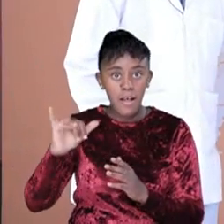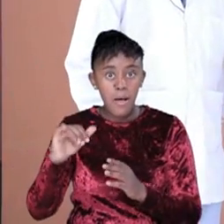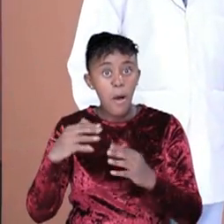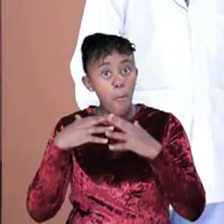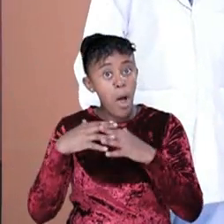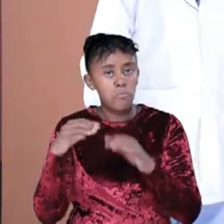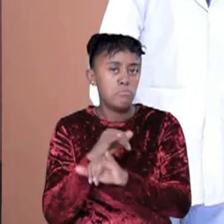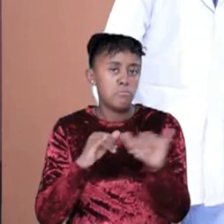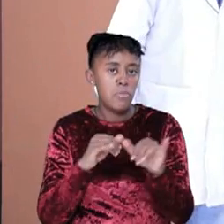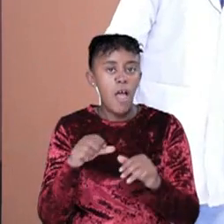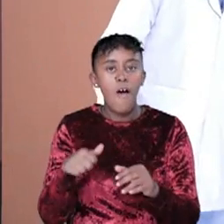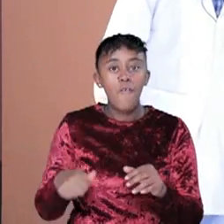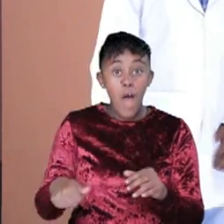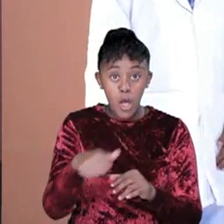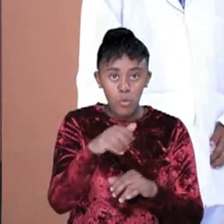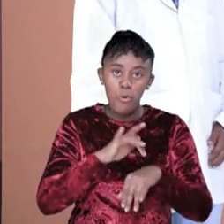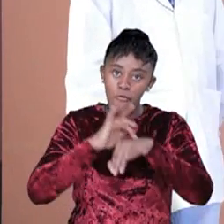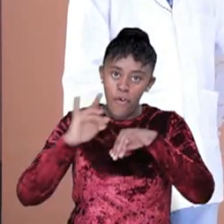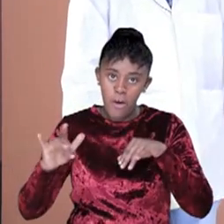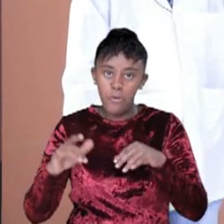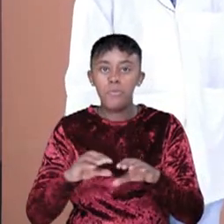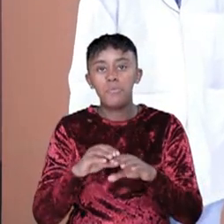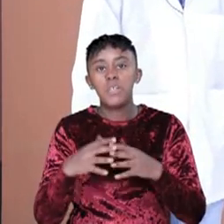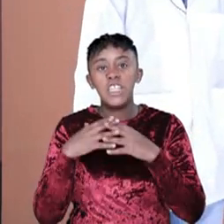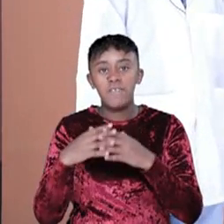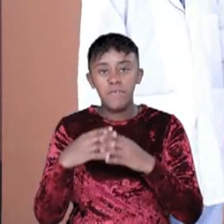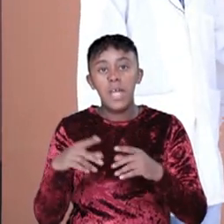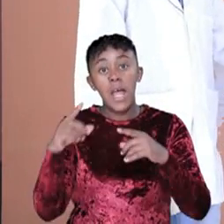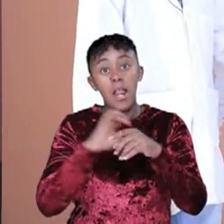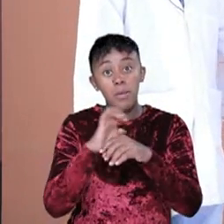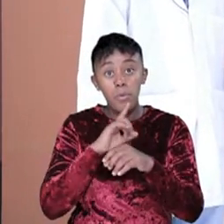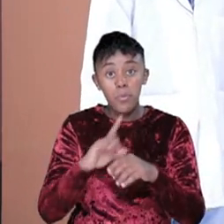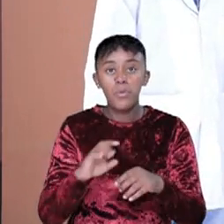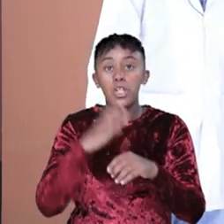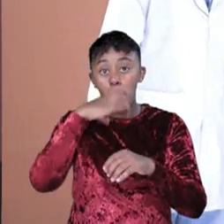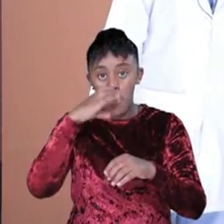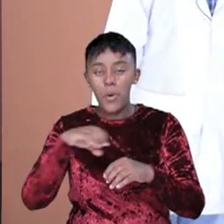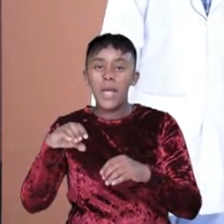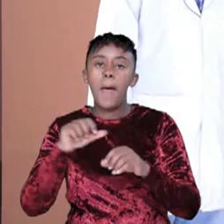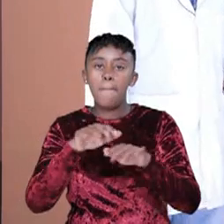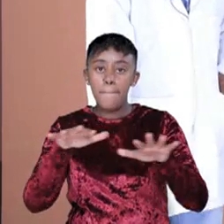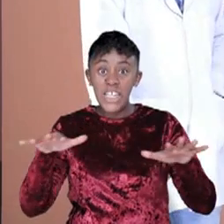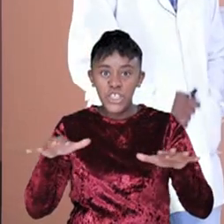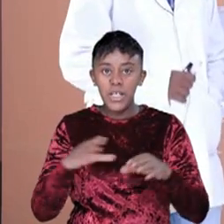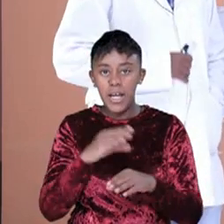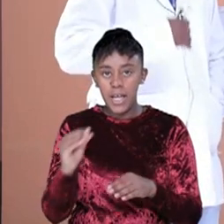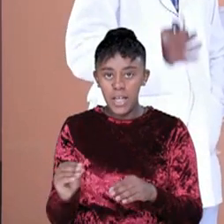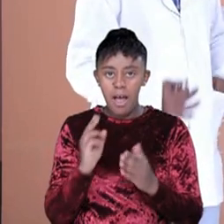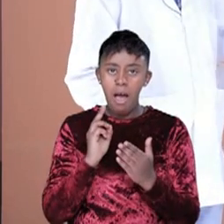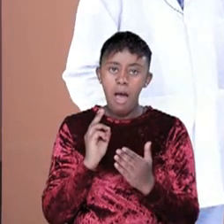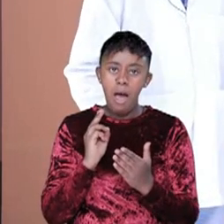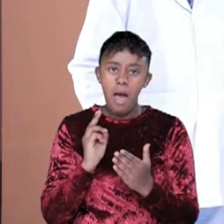X-ray machine is also a vacuum tube device. Electrons are released from the cathode by the thermonic emission and are